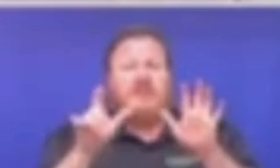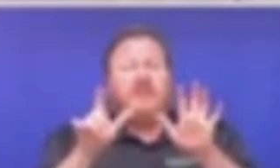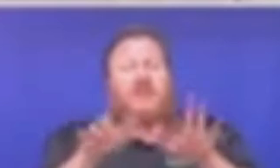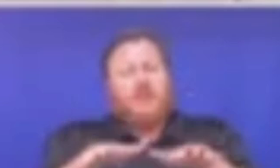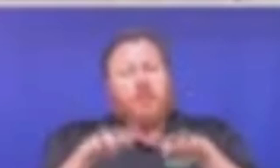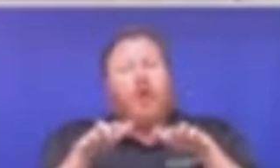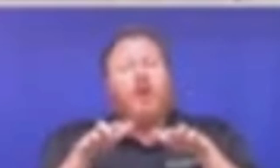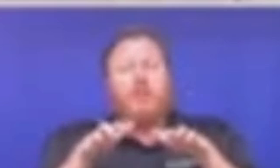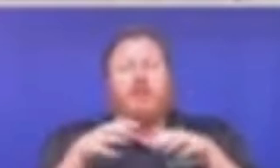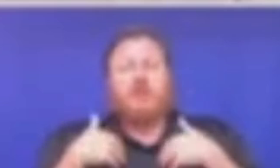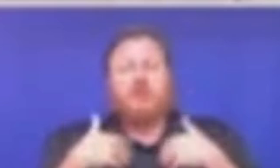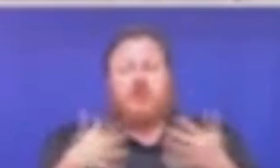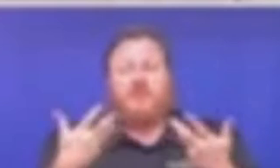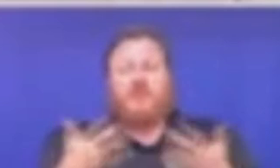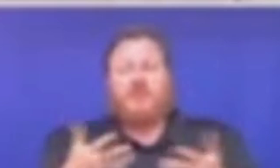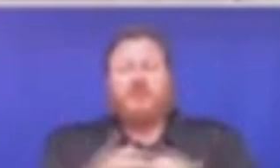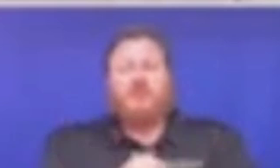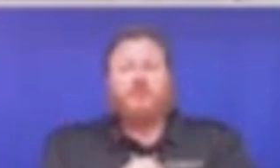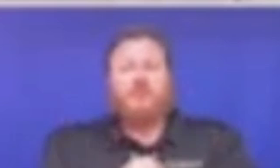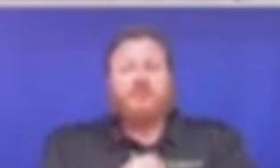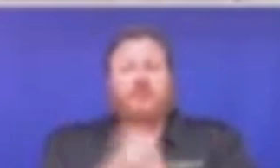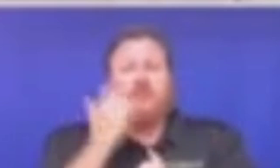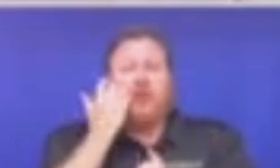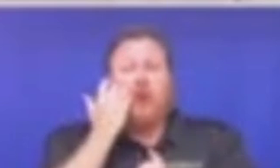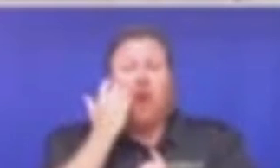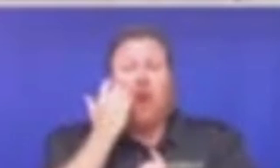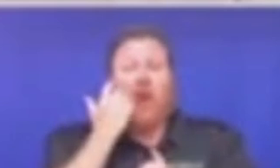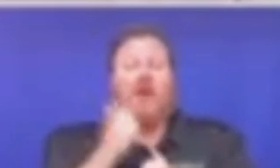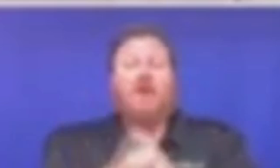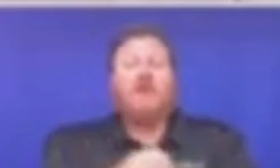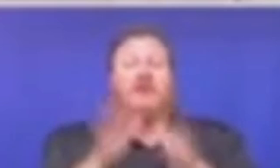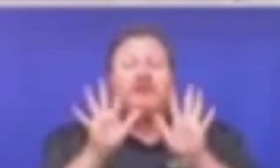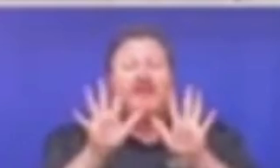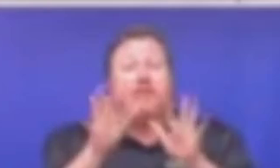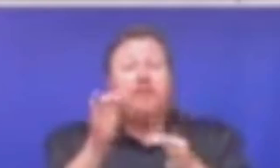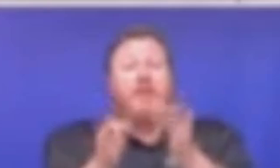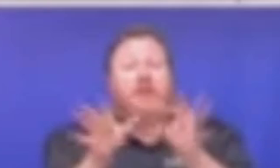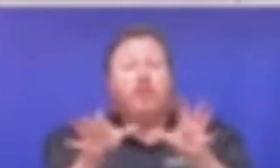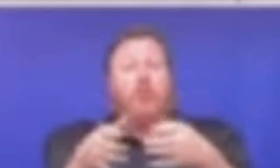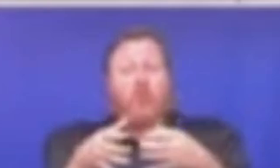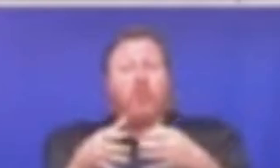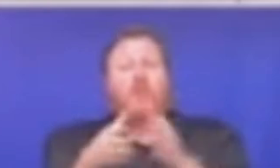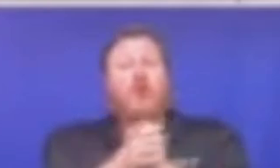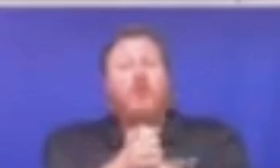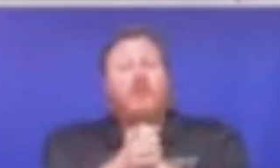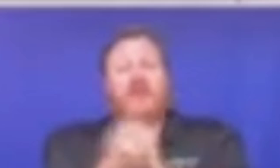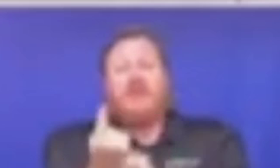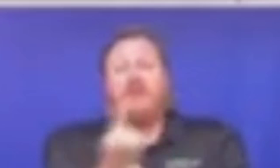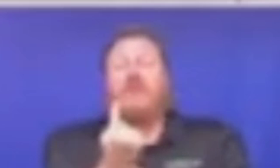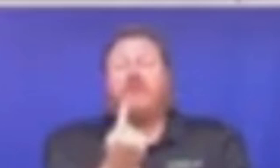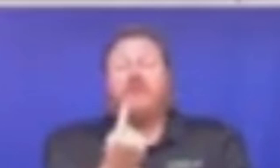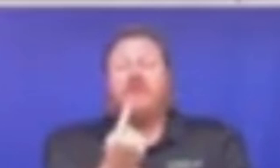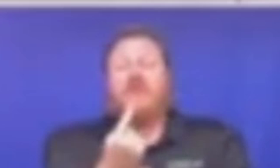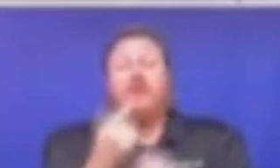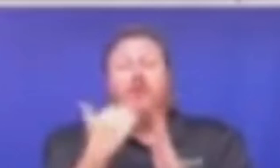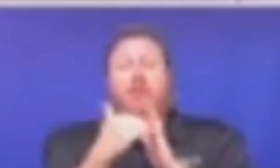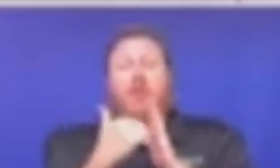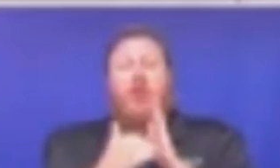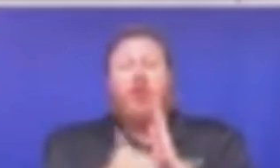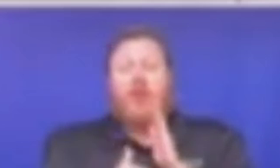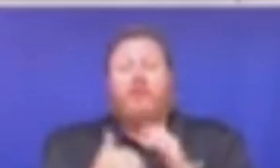administration, and as all the 10 parties committed themselves to a program of action, we